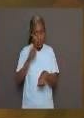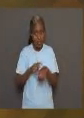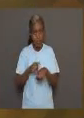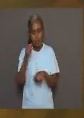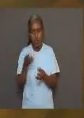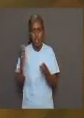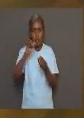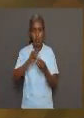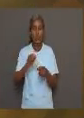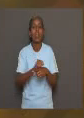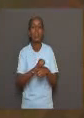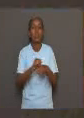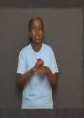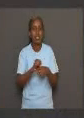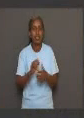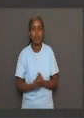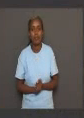more activity.